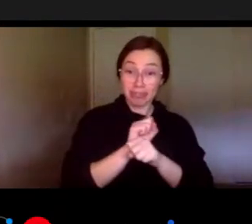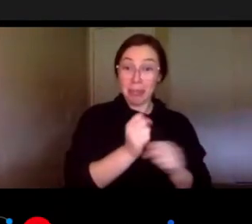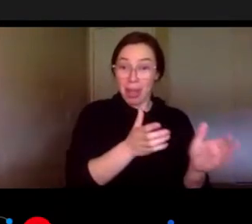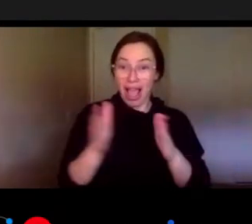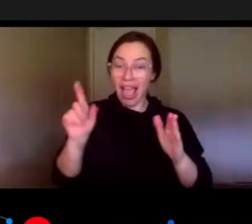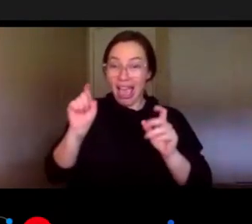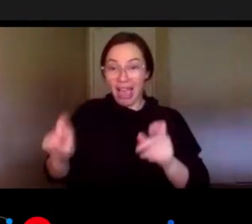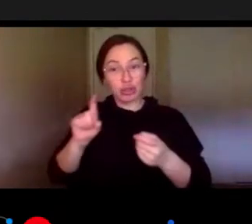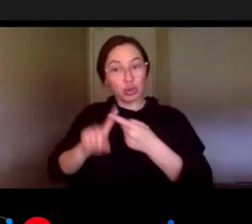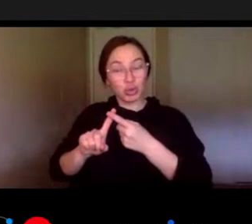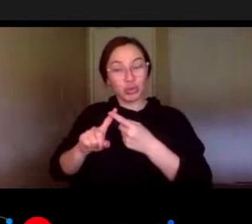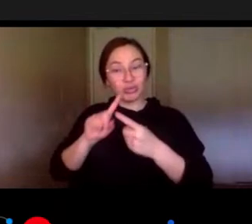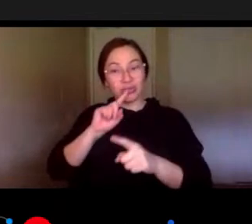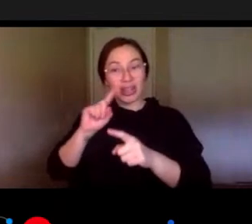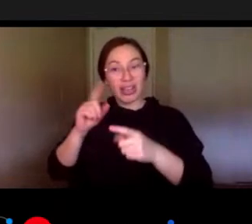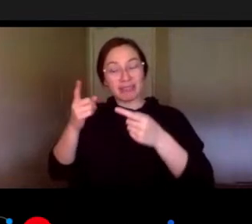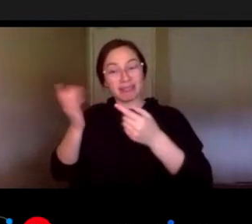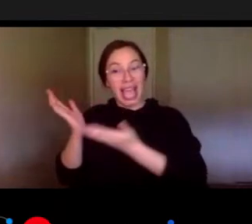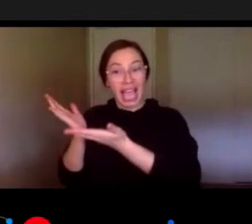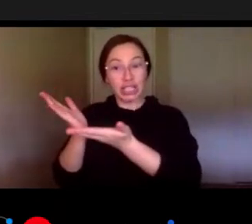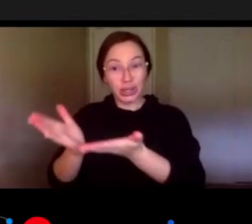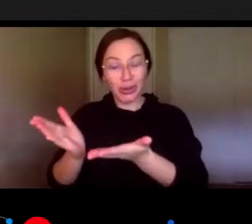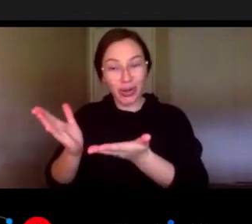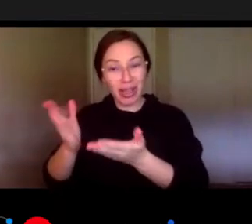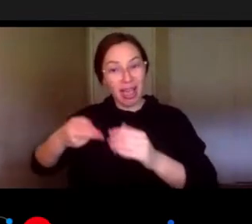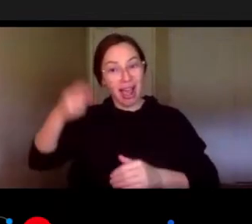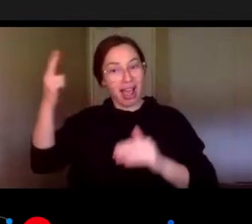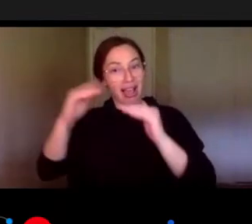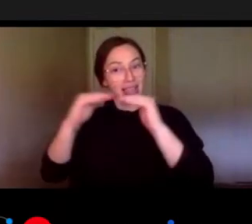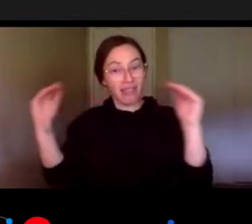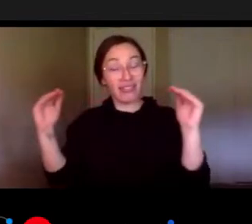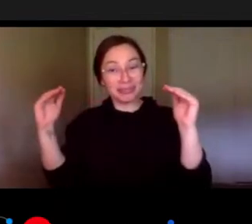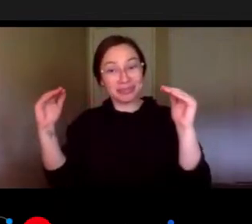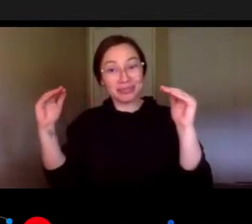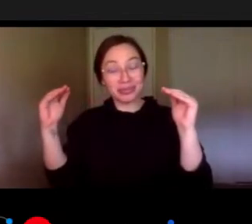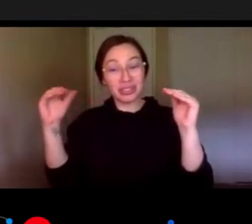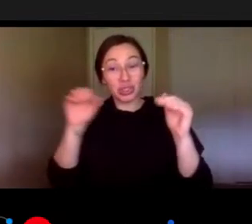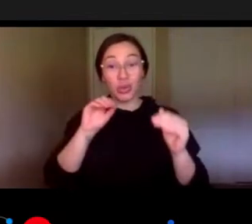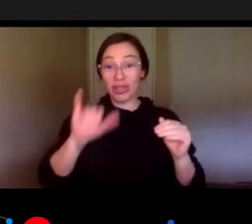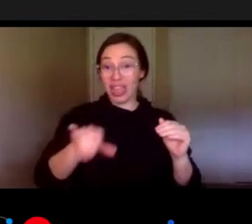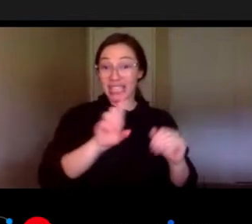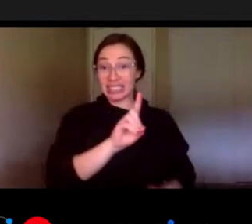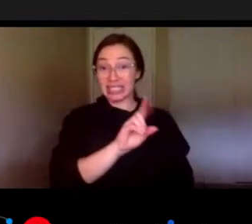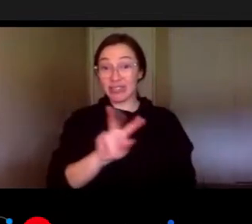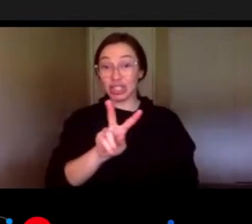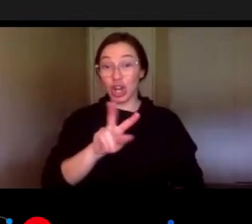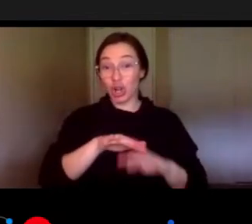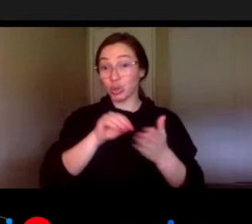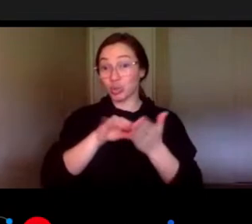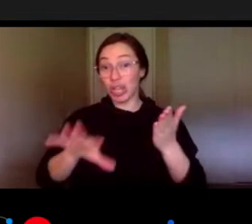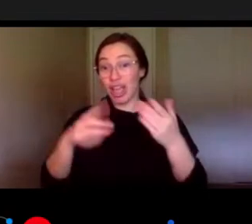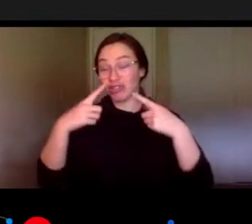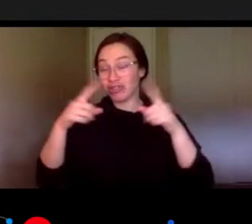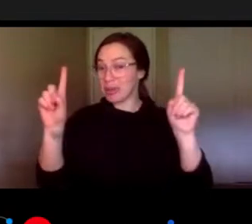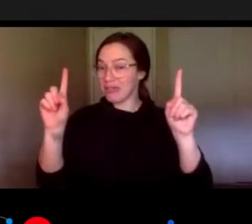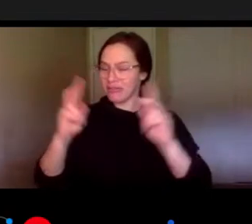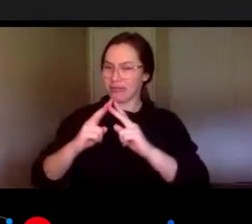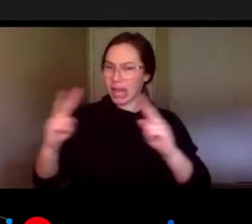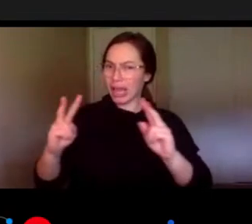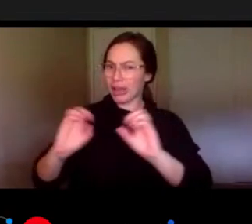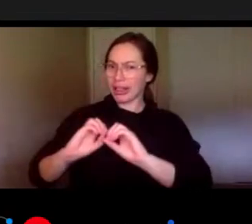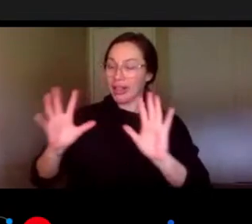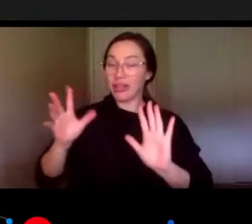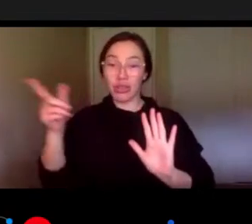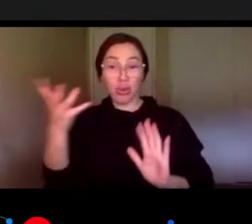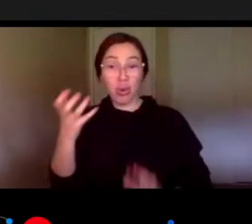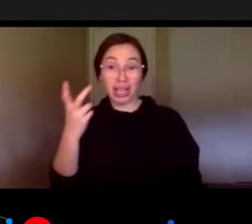a high level. And so the vision on student achievement heard loud and clear. You want to see